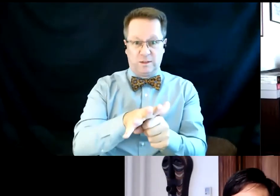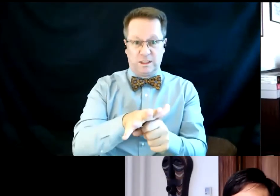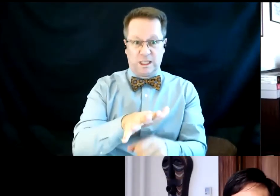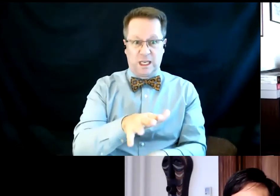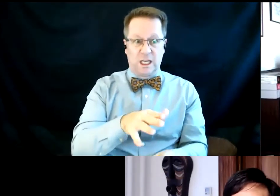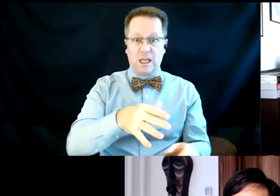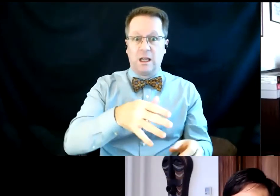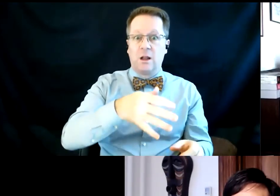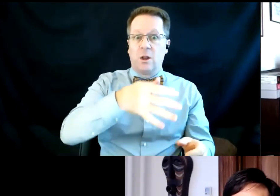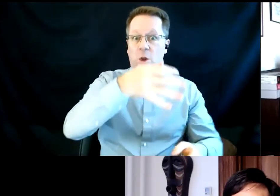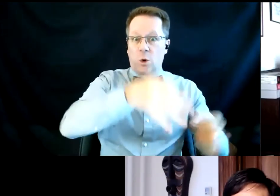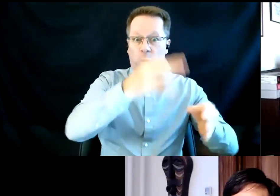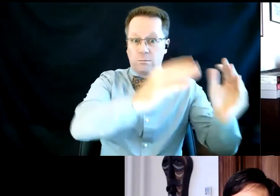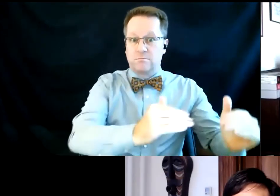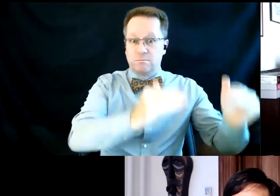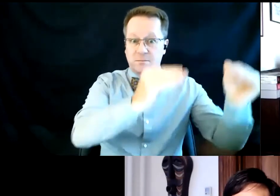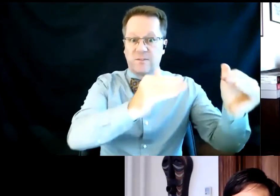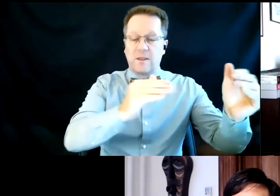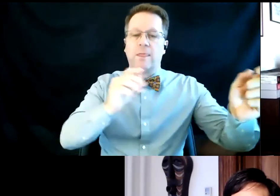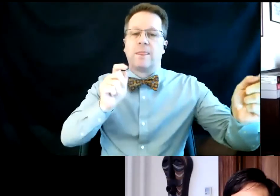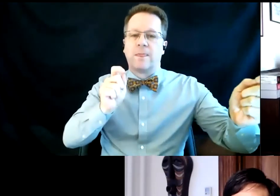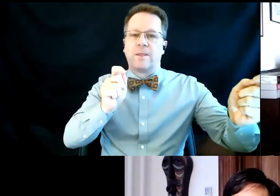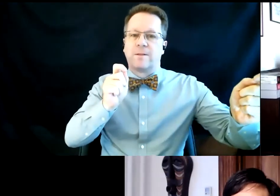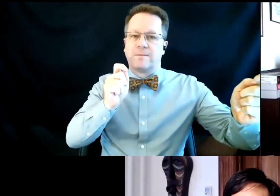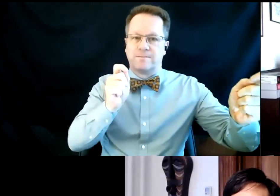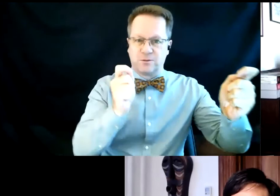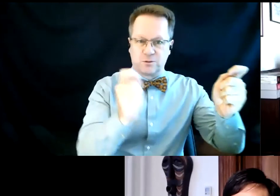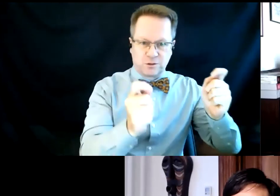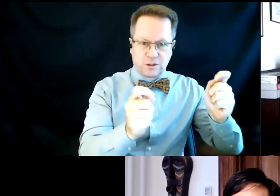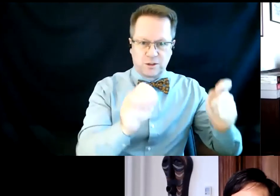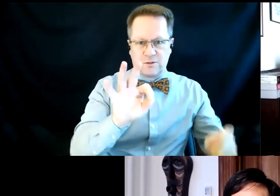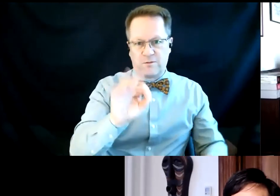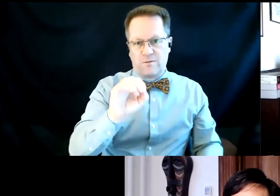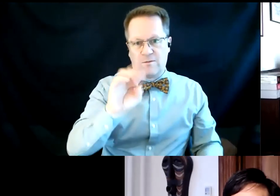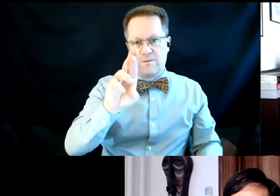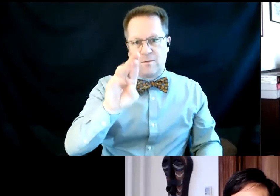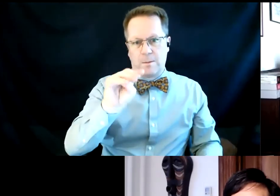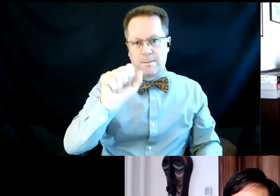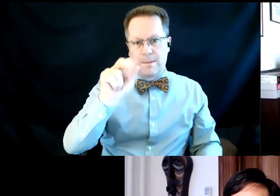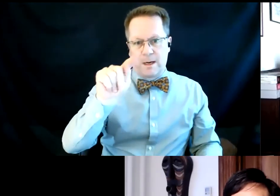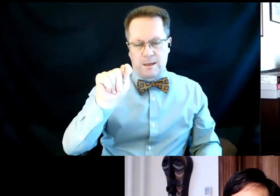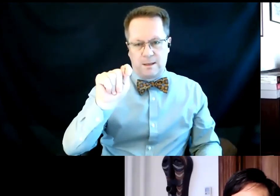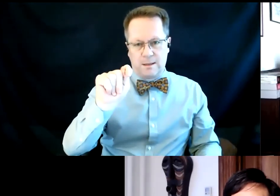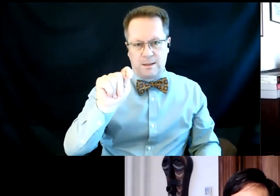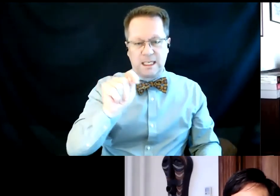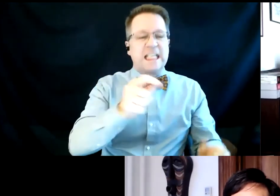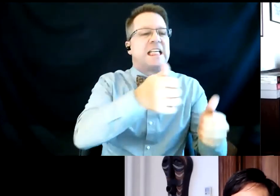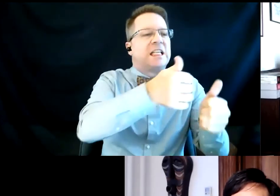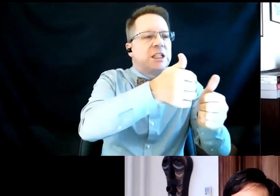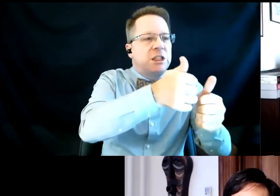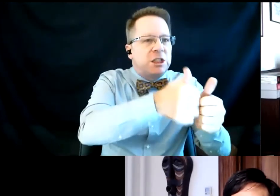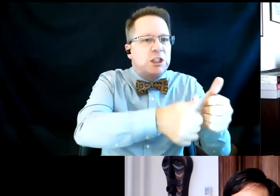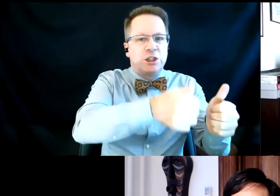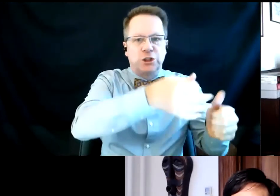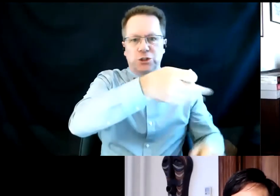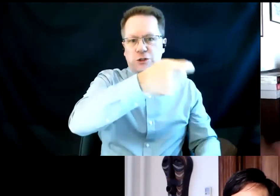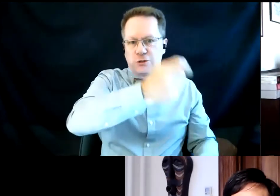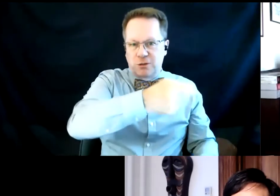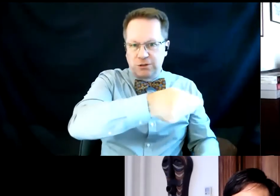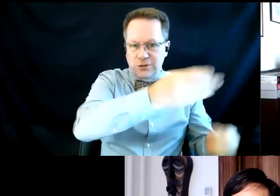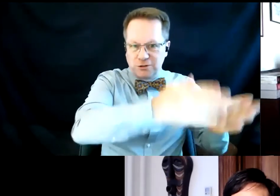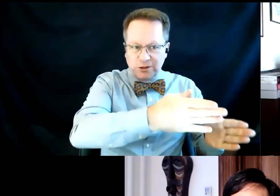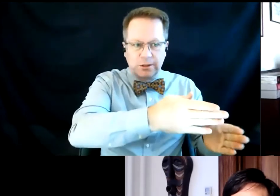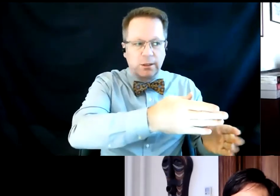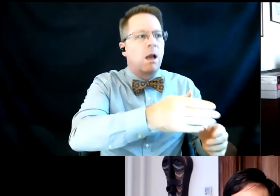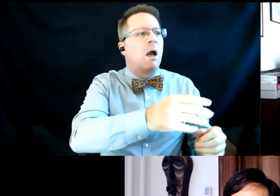of arguments. And each of the justices asks a question in turn. What are your reflections about that experience of